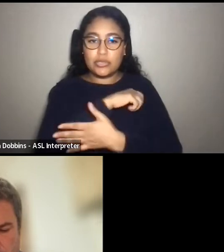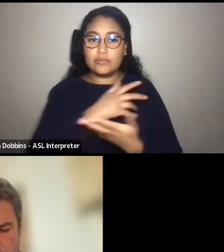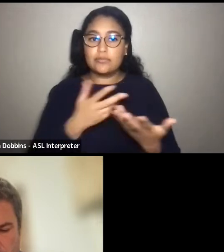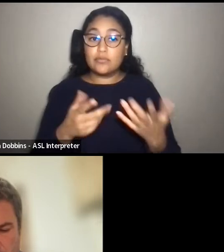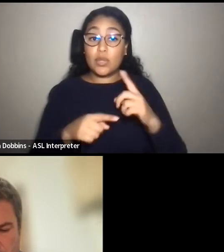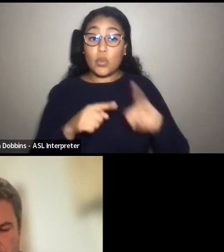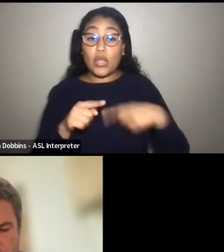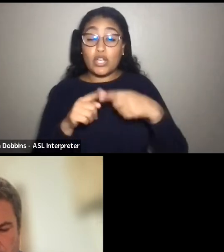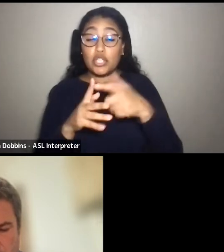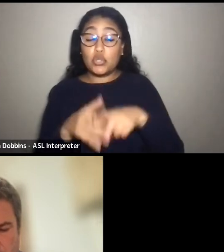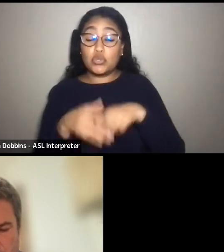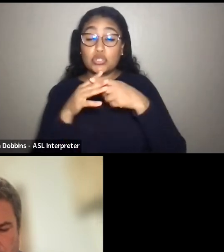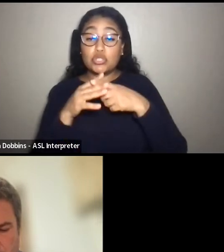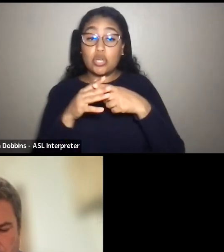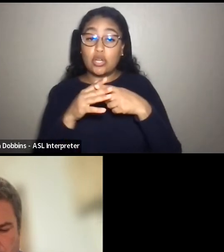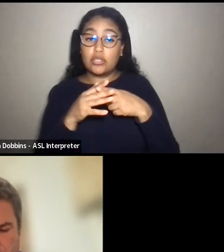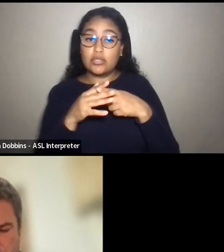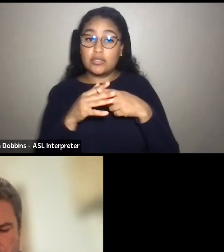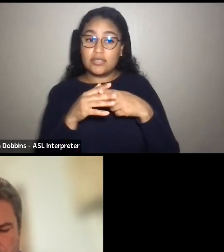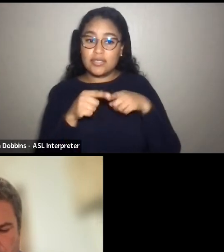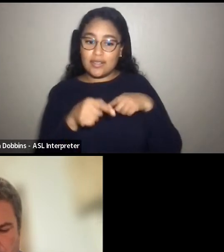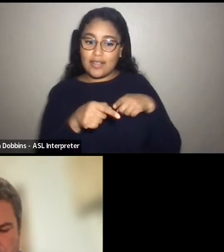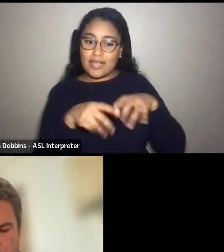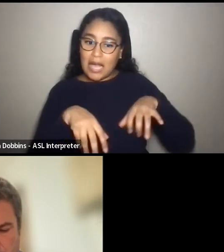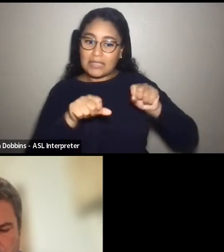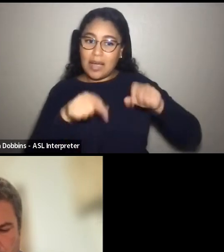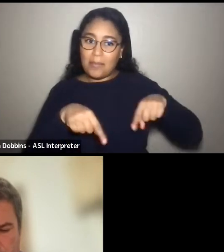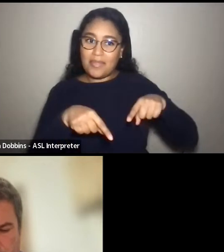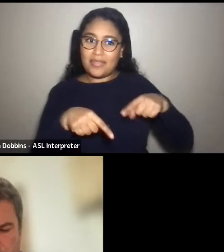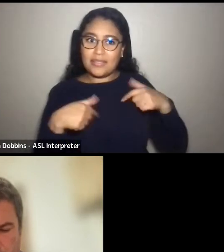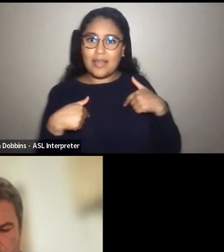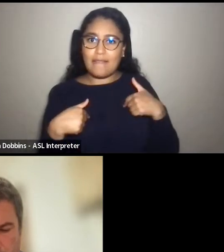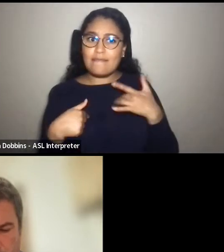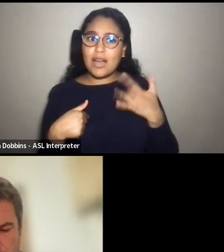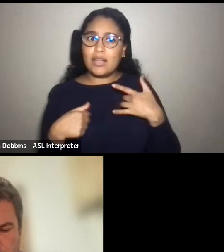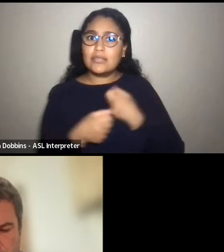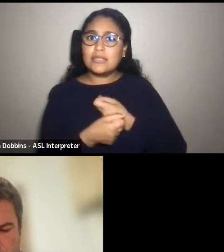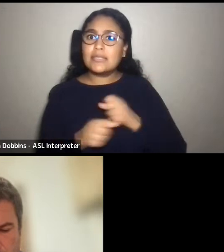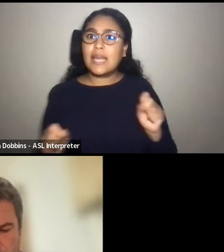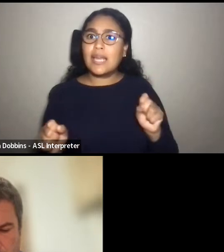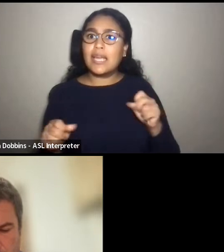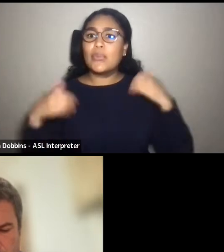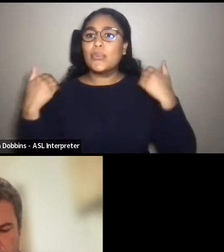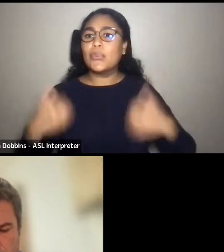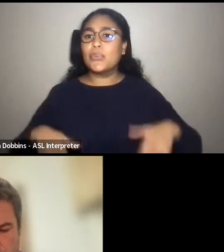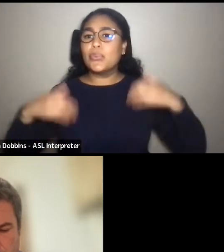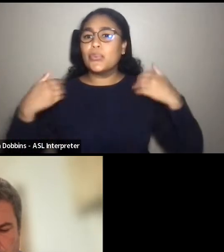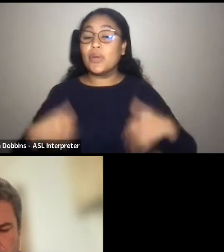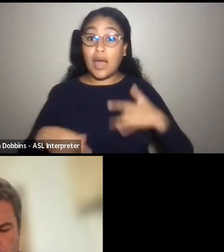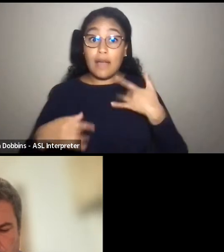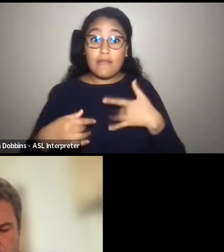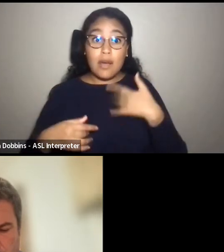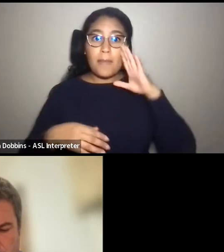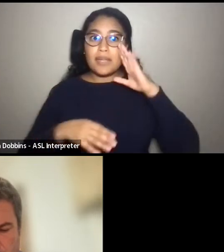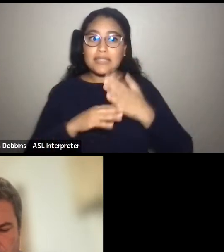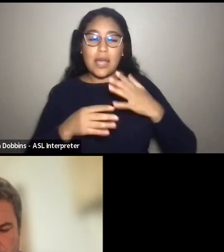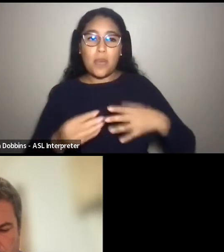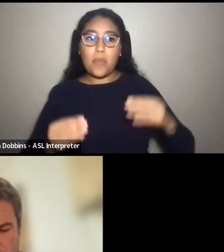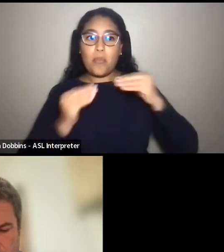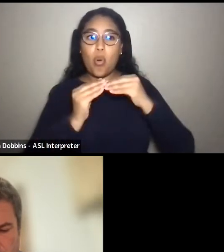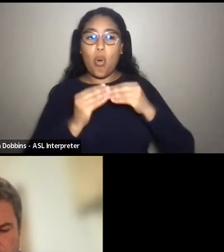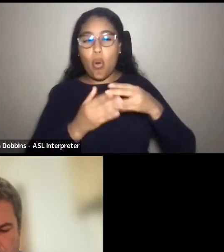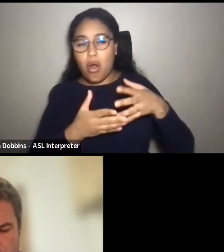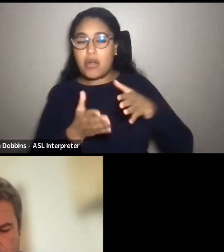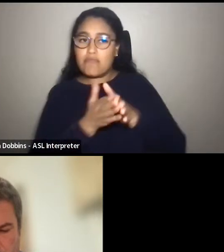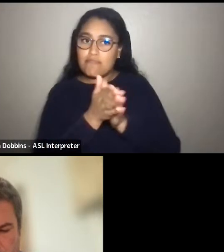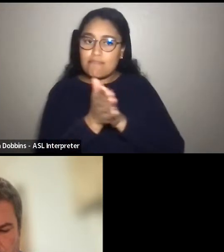When you adopted this, I felt safe and very optimistic. My son was empowered to further engage, and